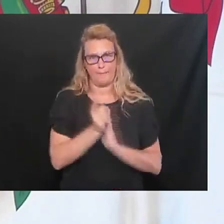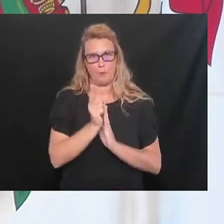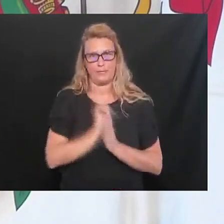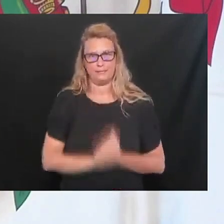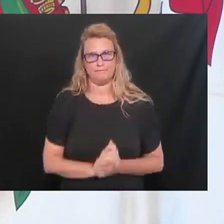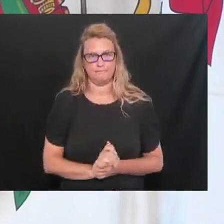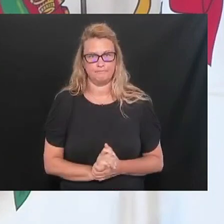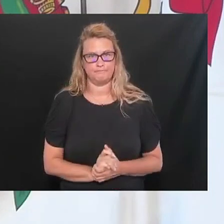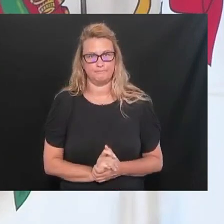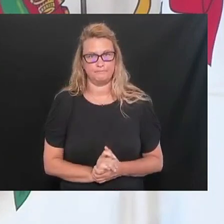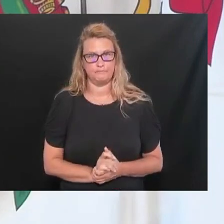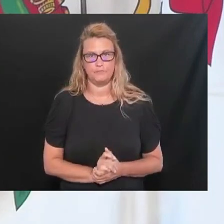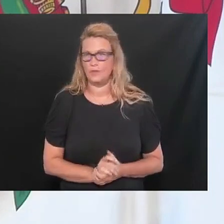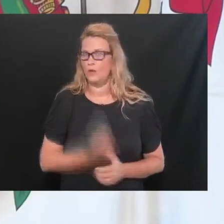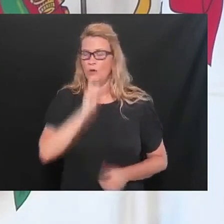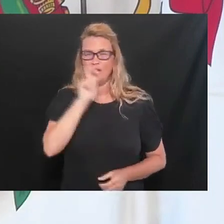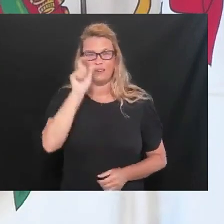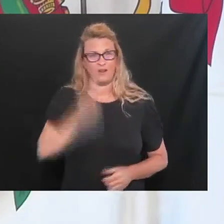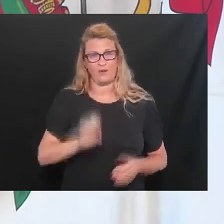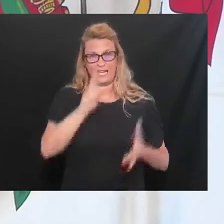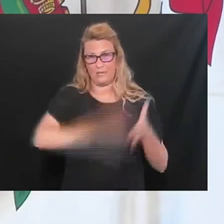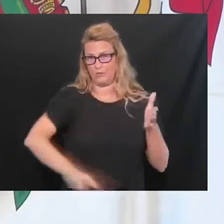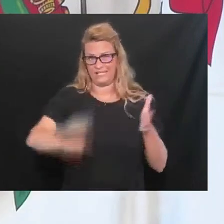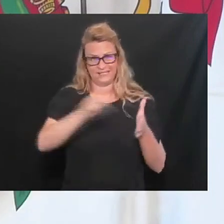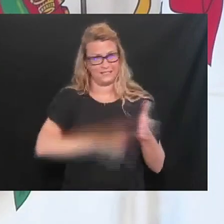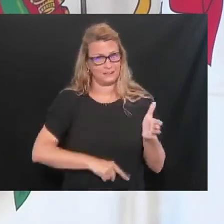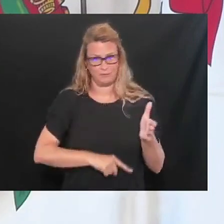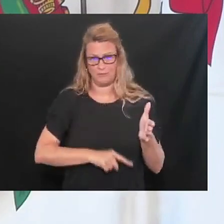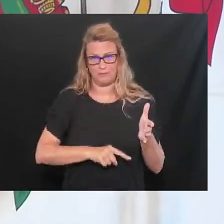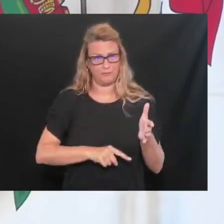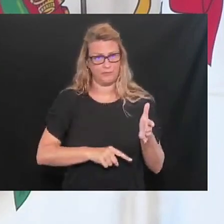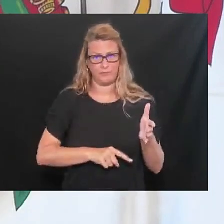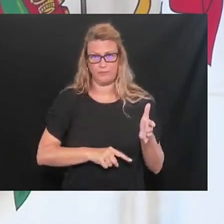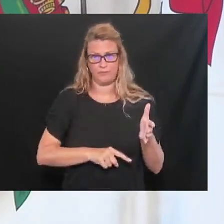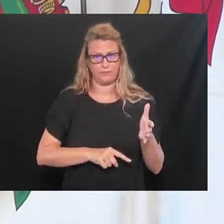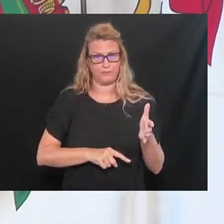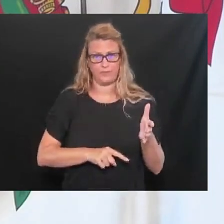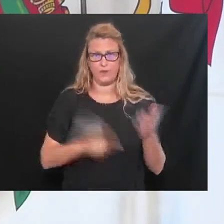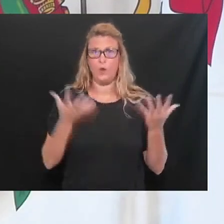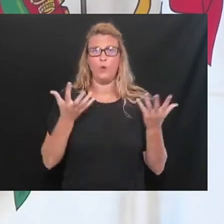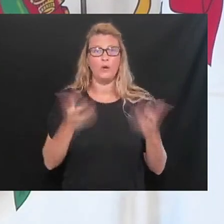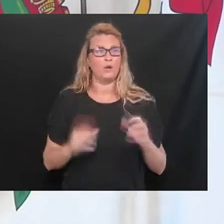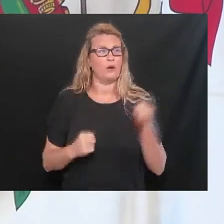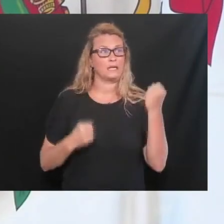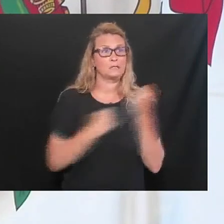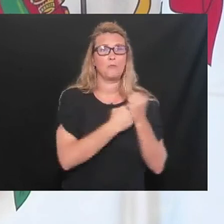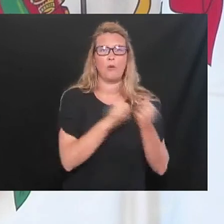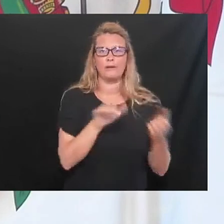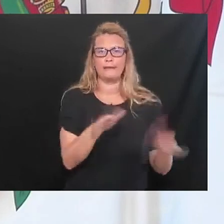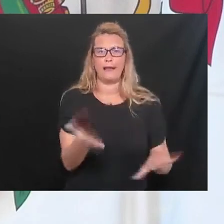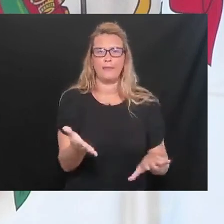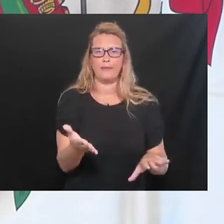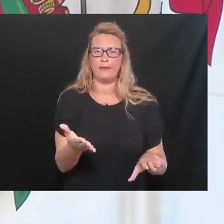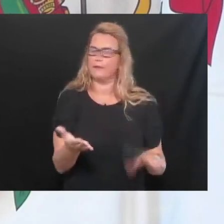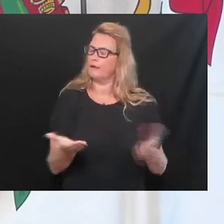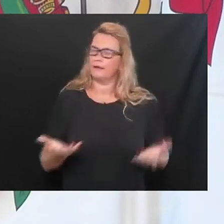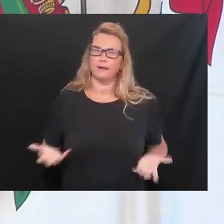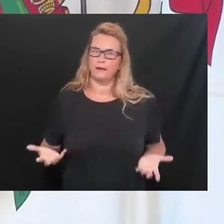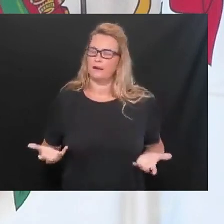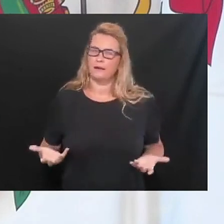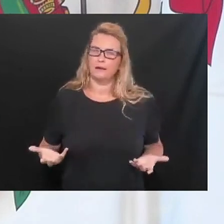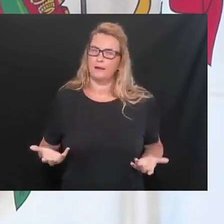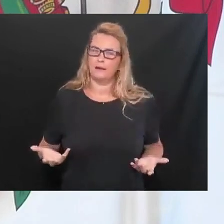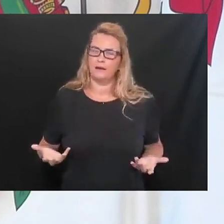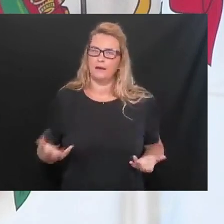that. We do not need in any way to root for death. How in the world can we sit